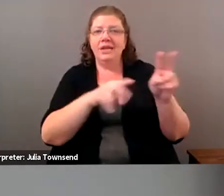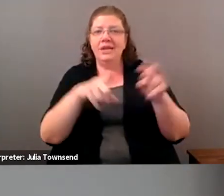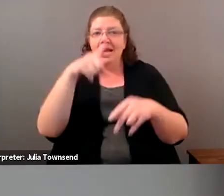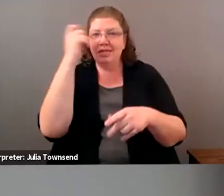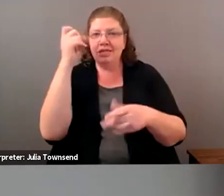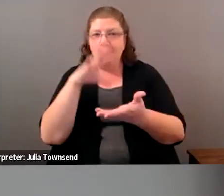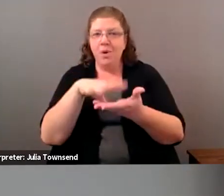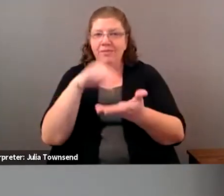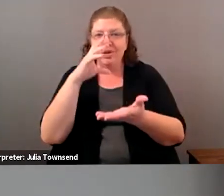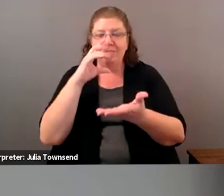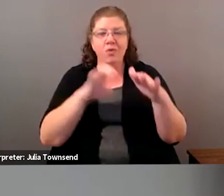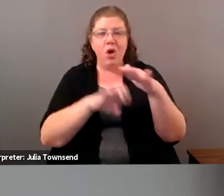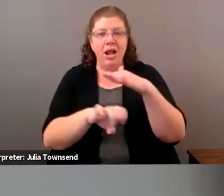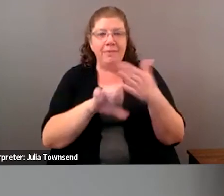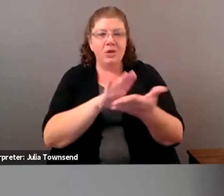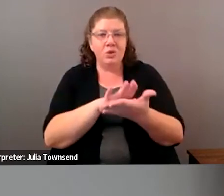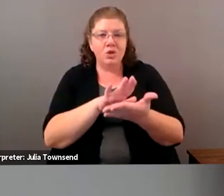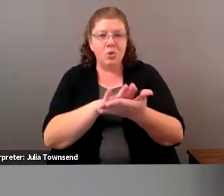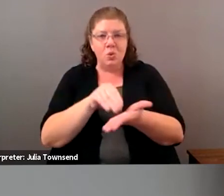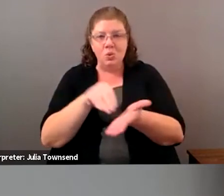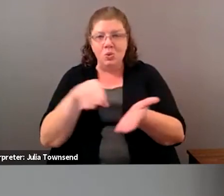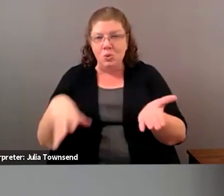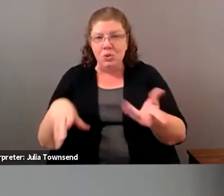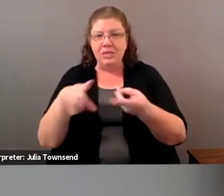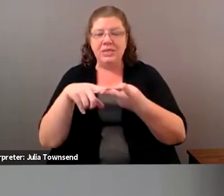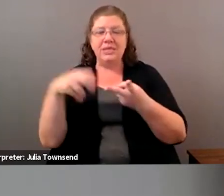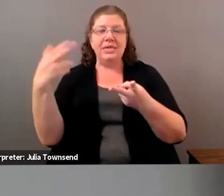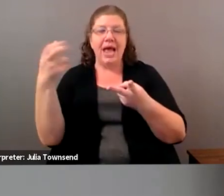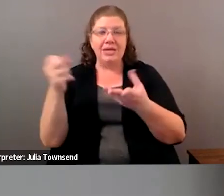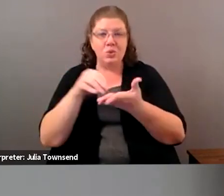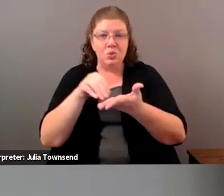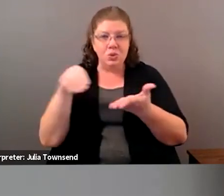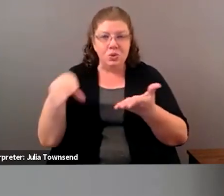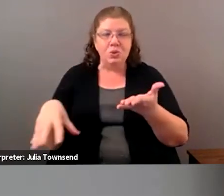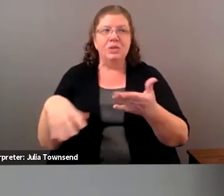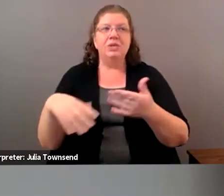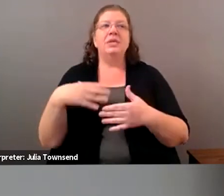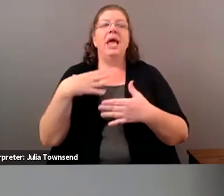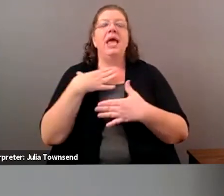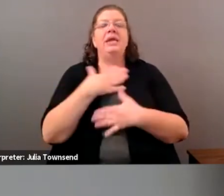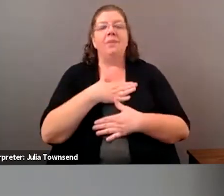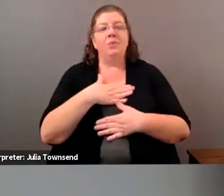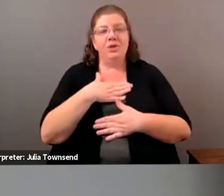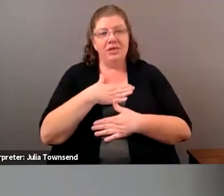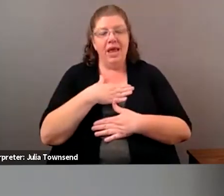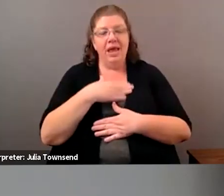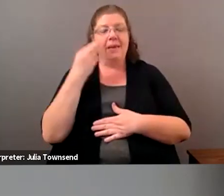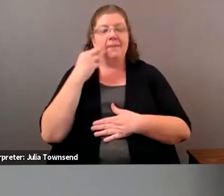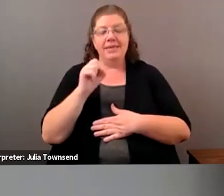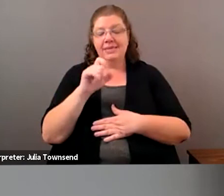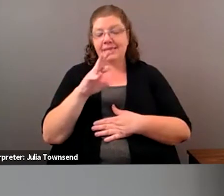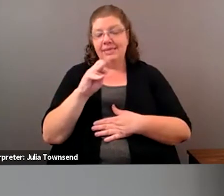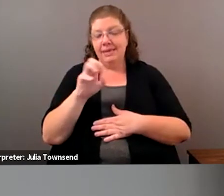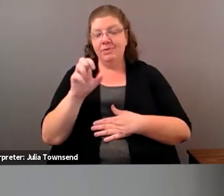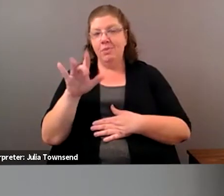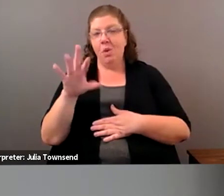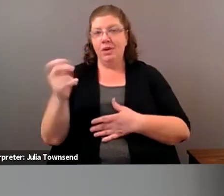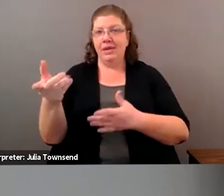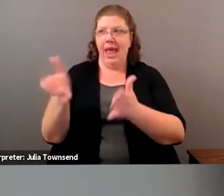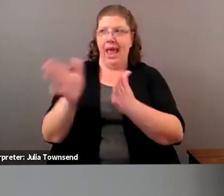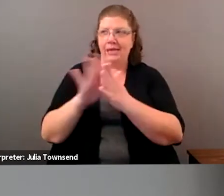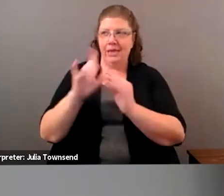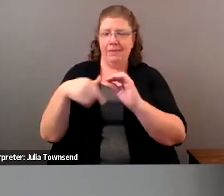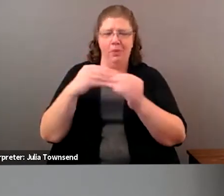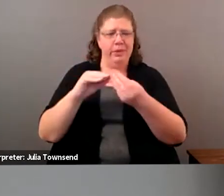our elementary school students and the high school students. And I appreciate Ms. Sims-Moulton asking about the numbers, because I was